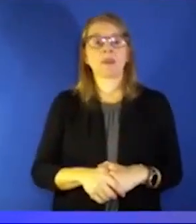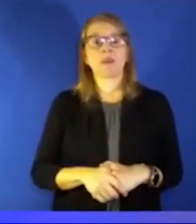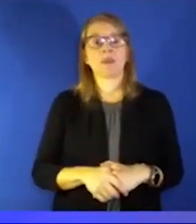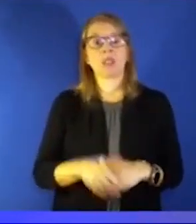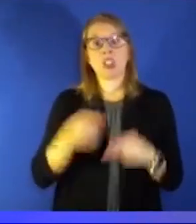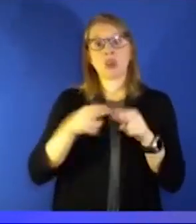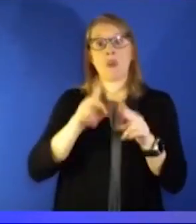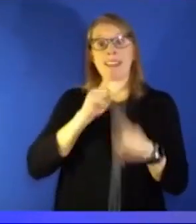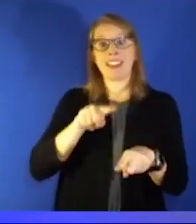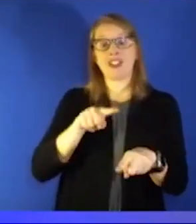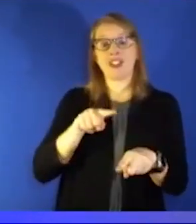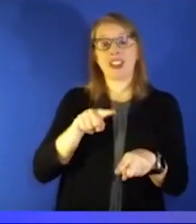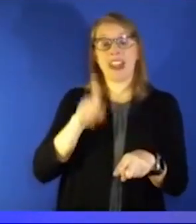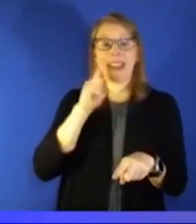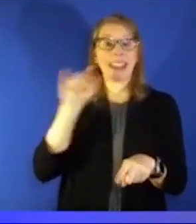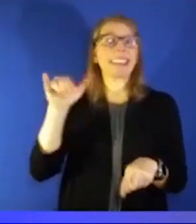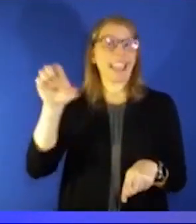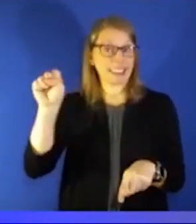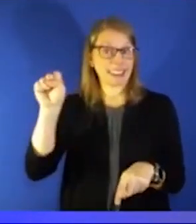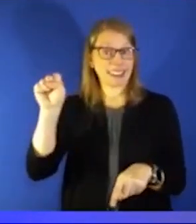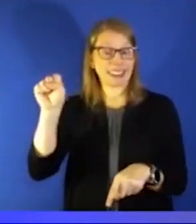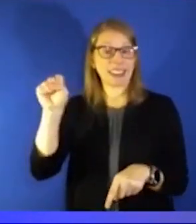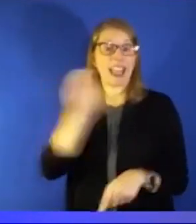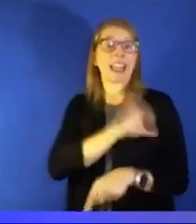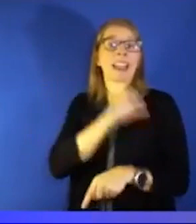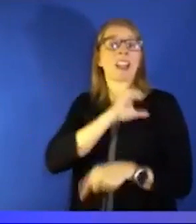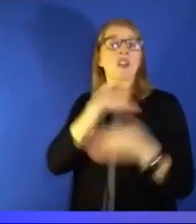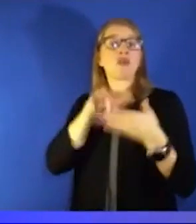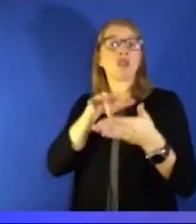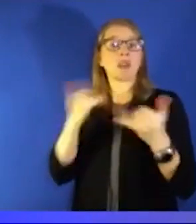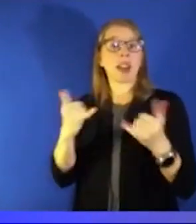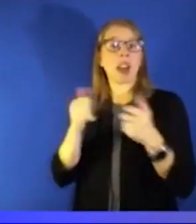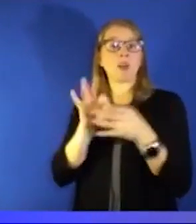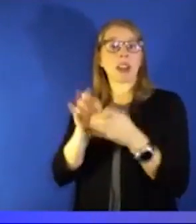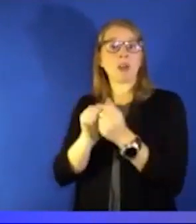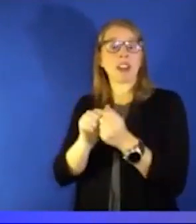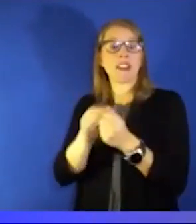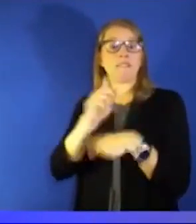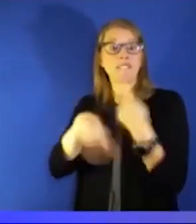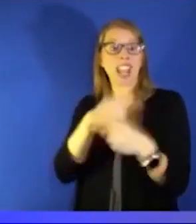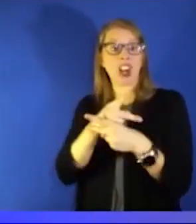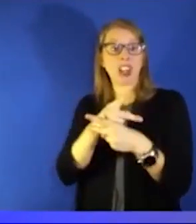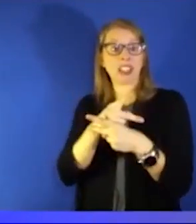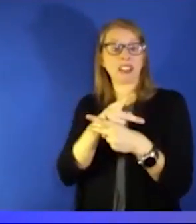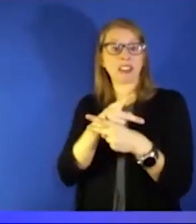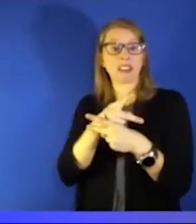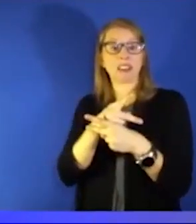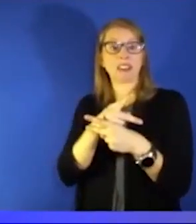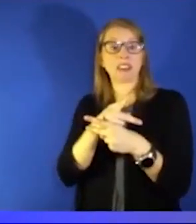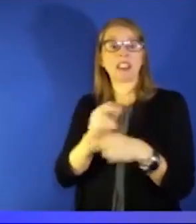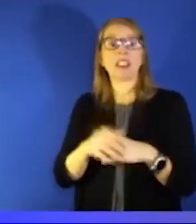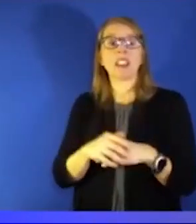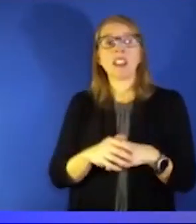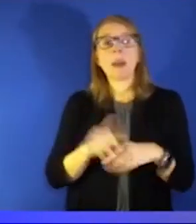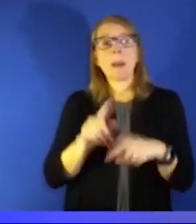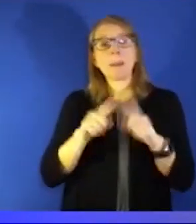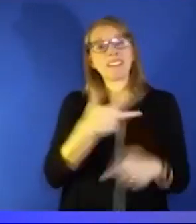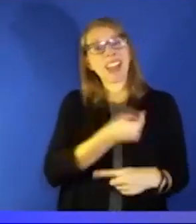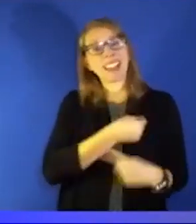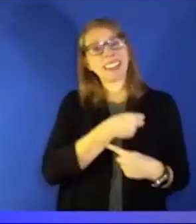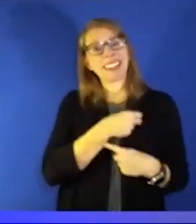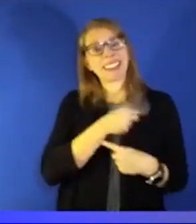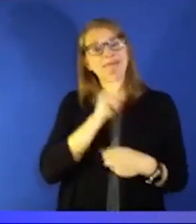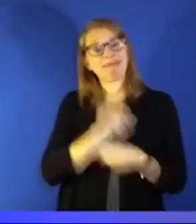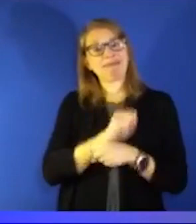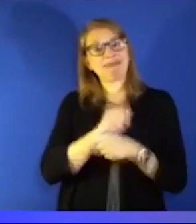that, I think, is yes, there are some clinical trials going on with the variants for all the companies, but the vaccines actually look pretty good against the